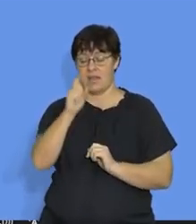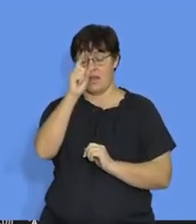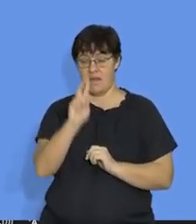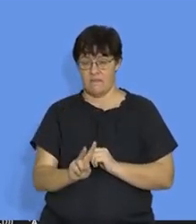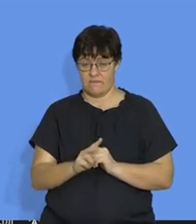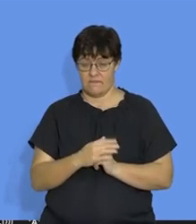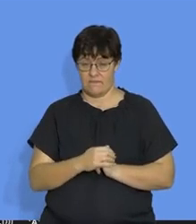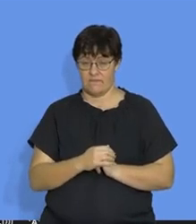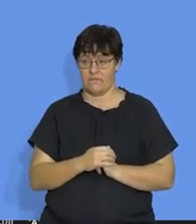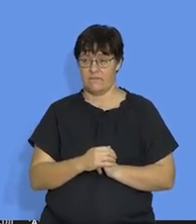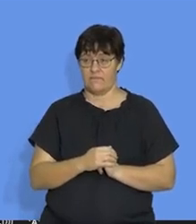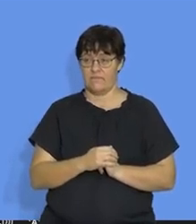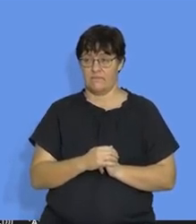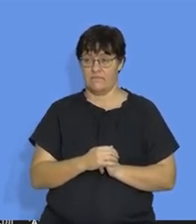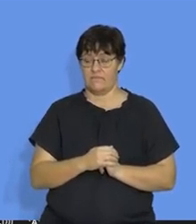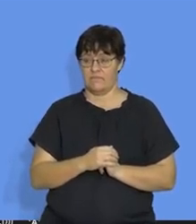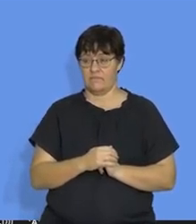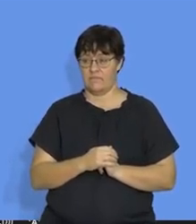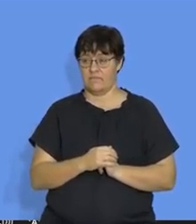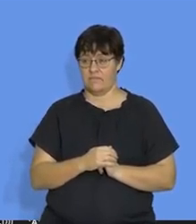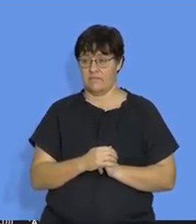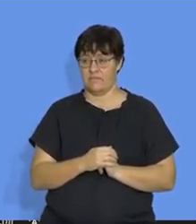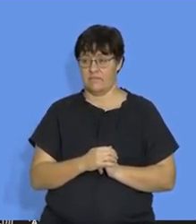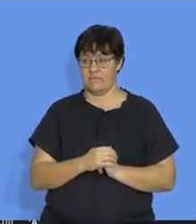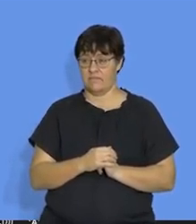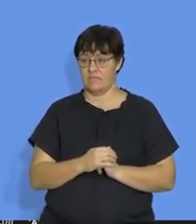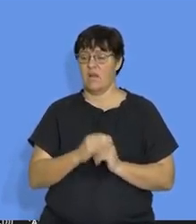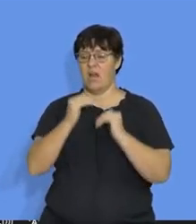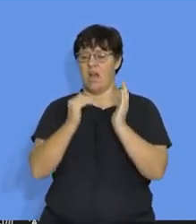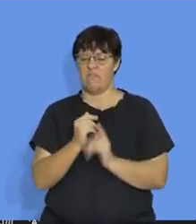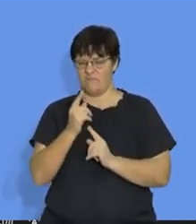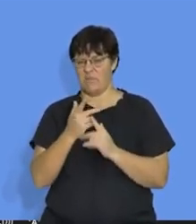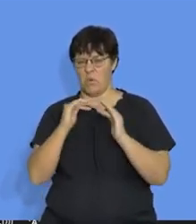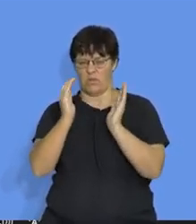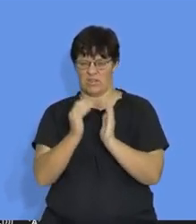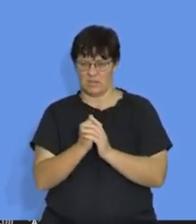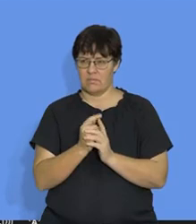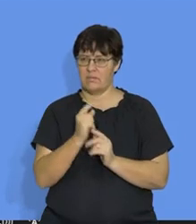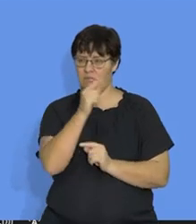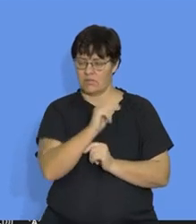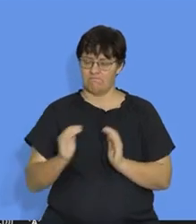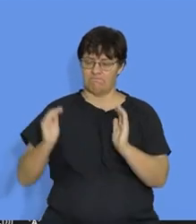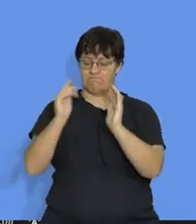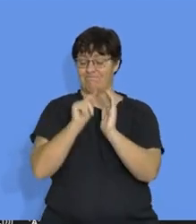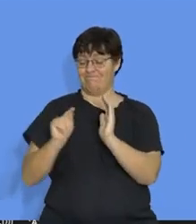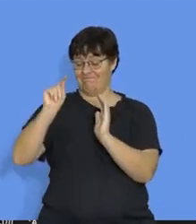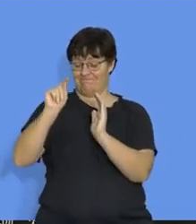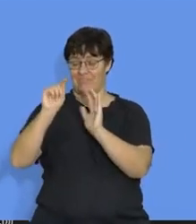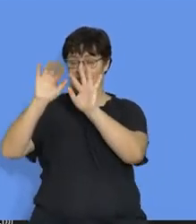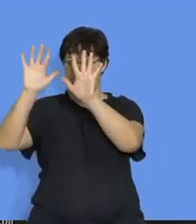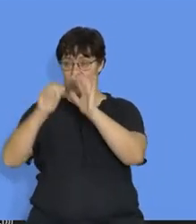minus a half. So I'm going to put my half in a bracket so it gets raised to the